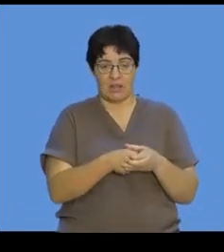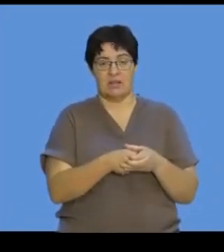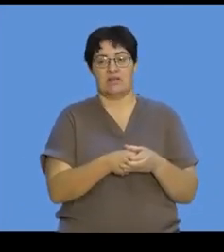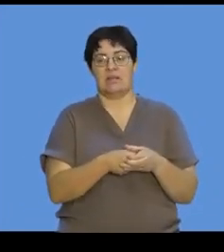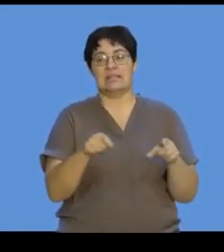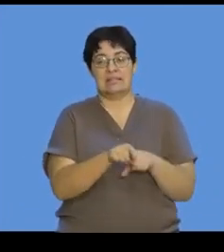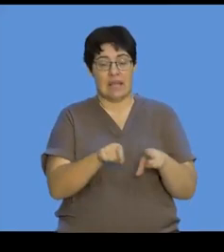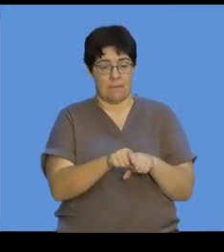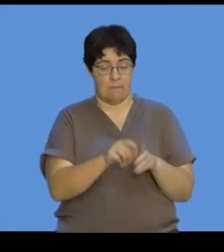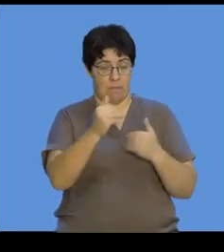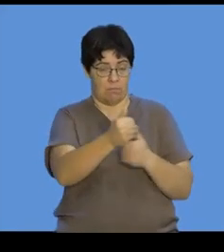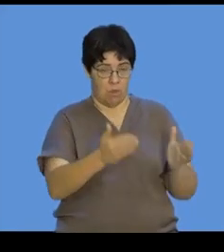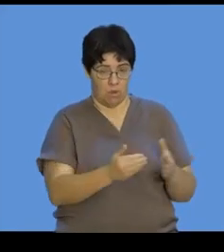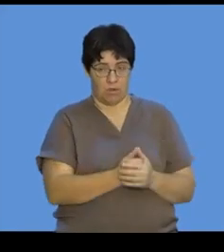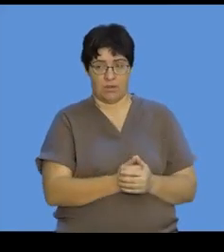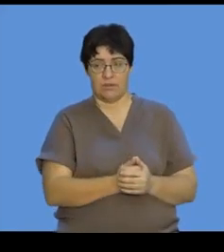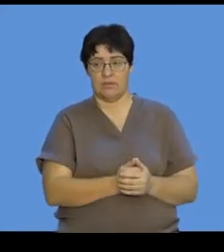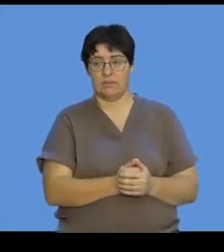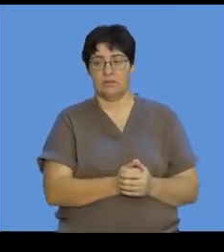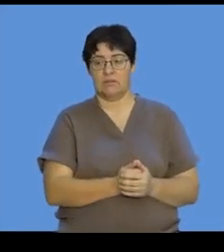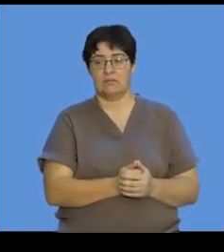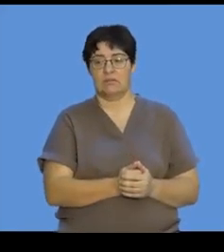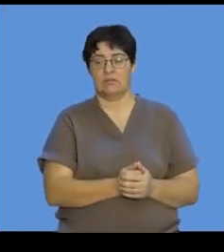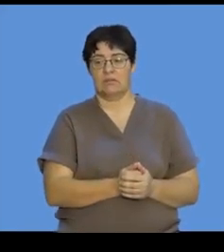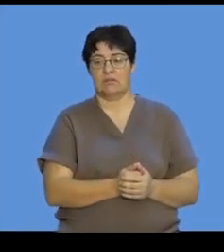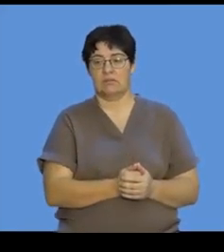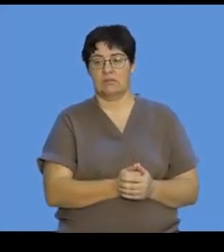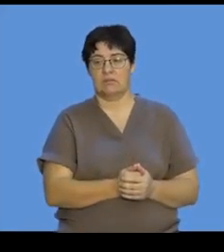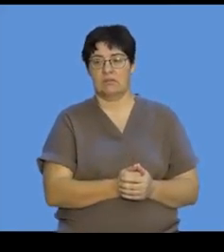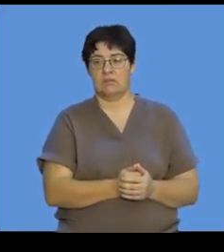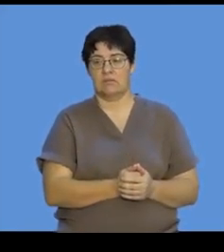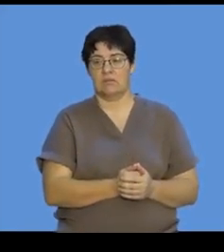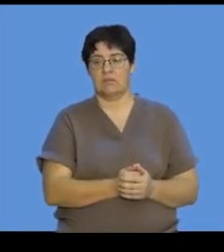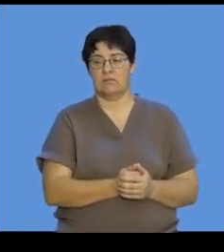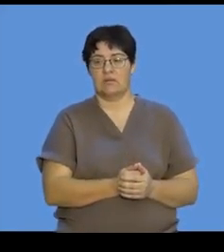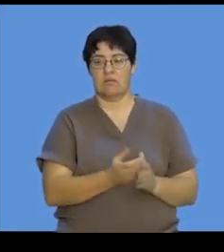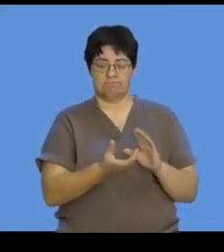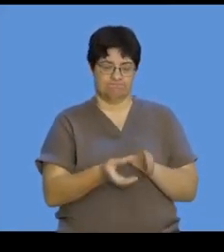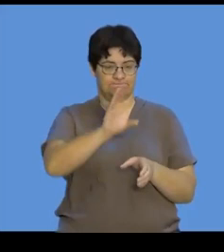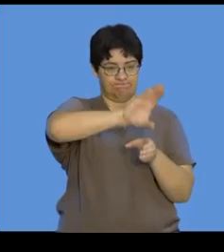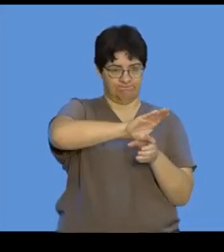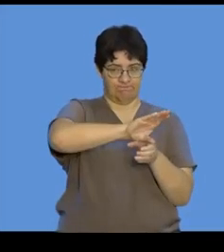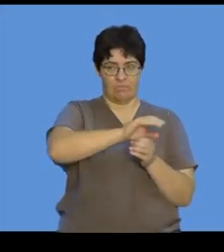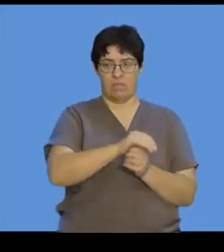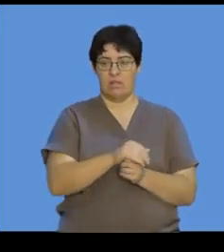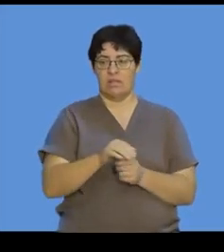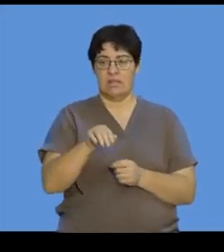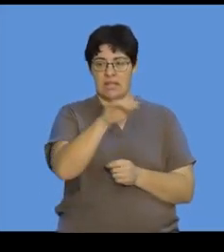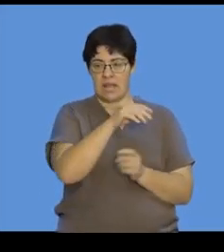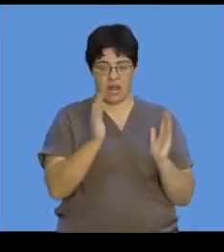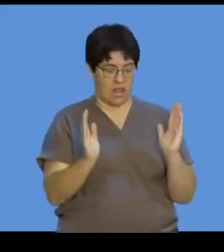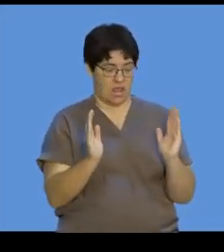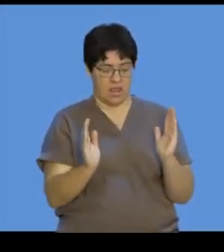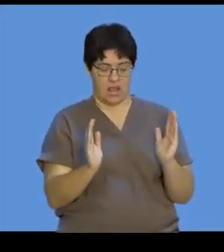block placed vertically, if we erect it like this, meaning that this area, surface area